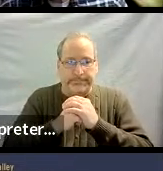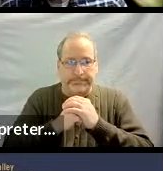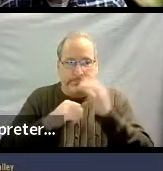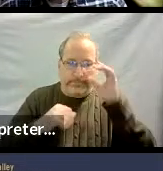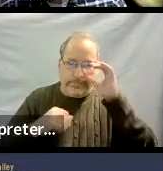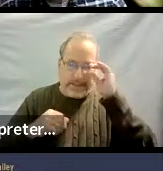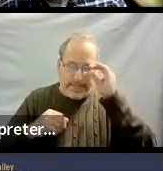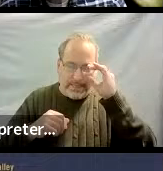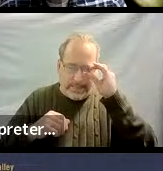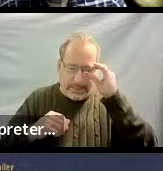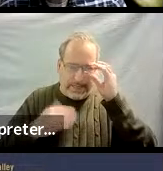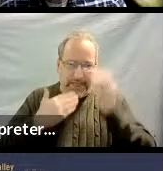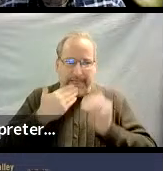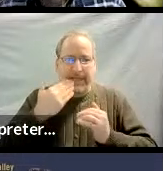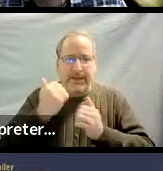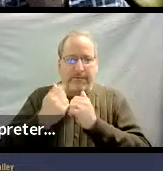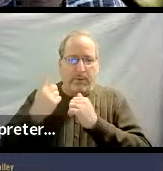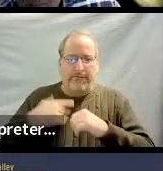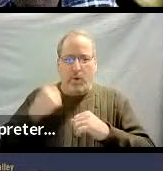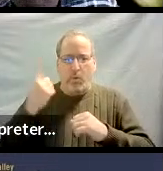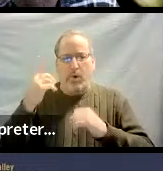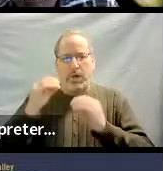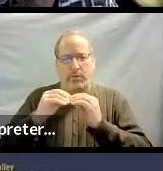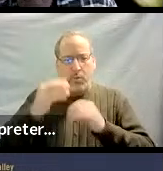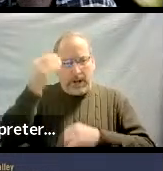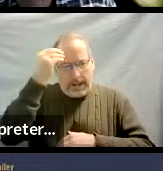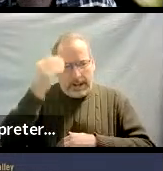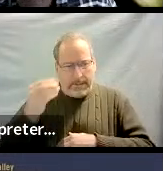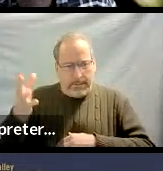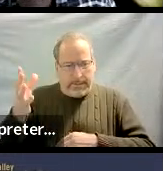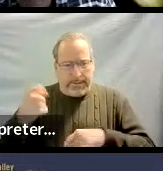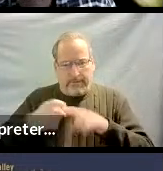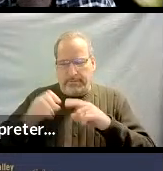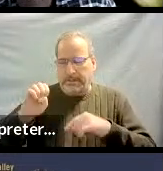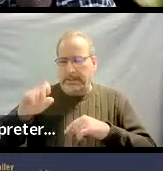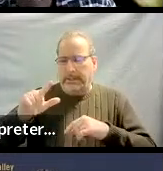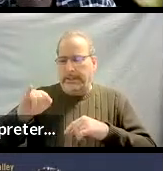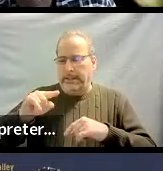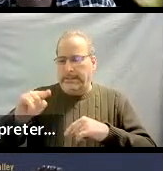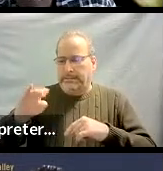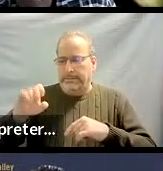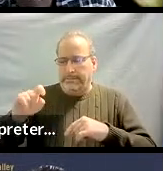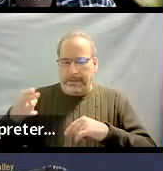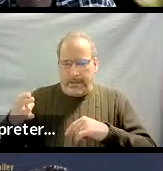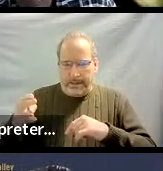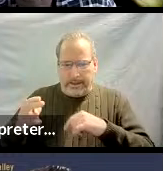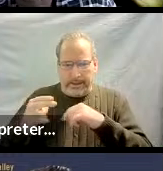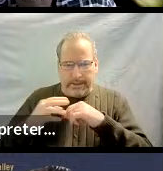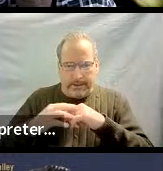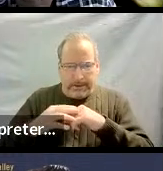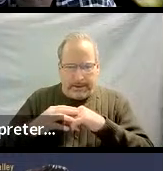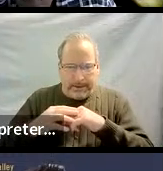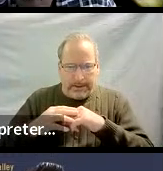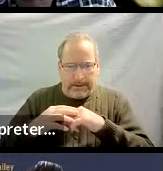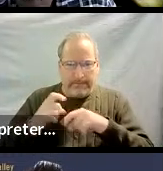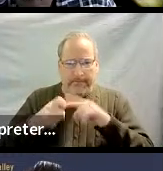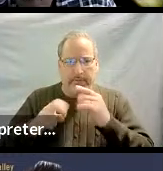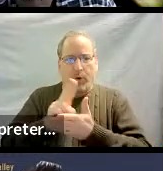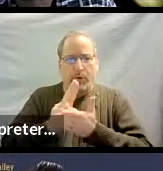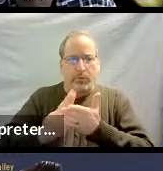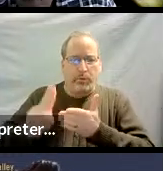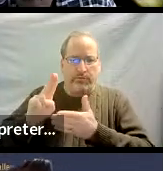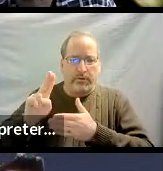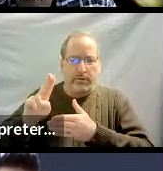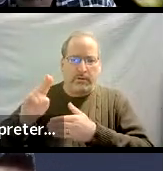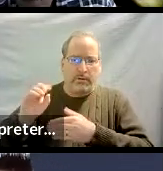Thanks, everyone. And then we have one more update from Mary Elizabeth. They tried with an alum from the University of Pacific that